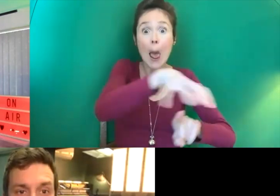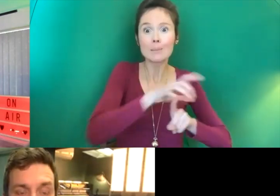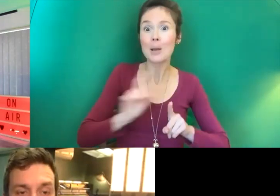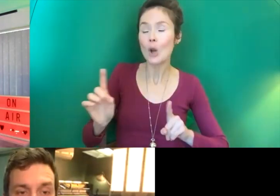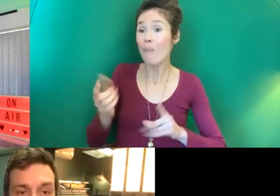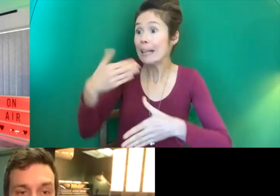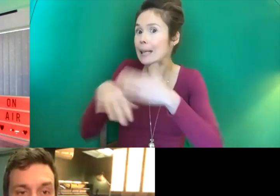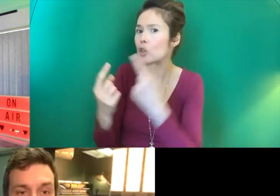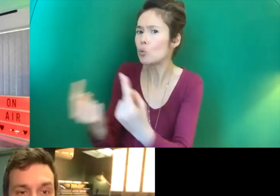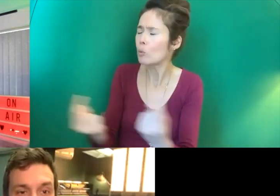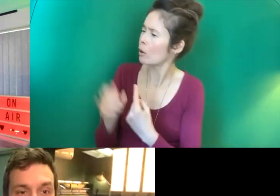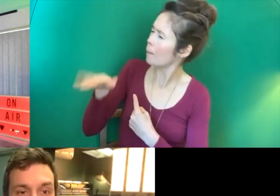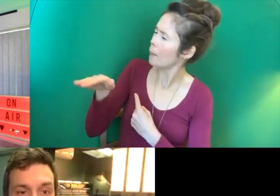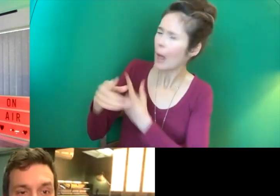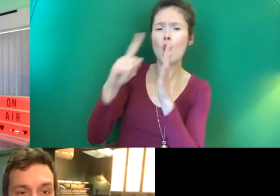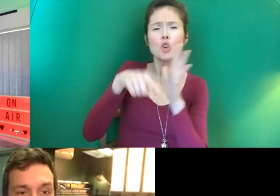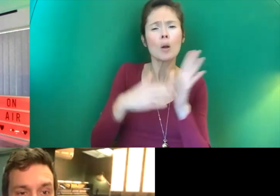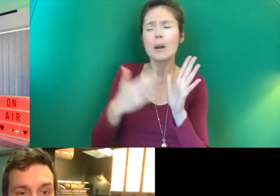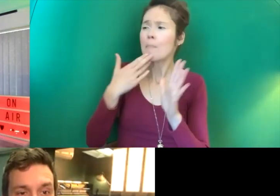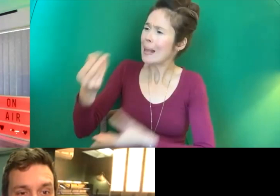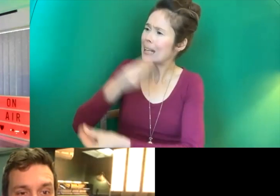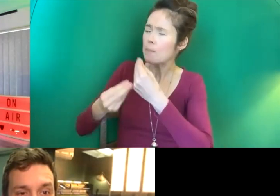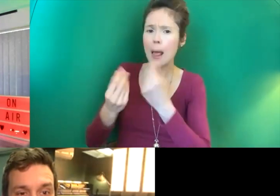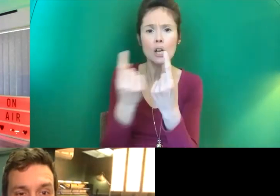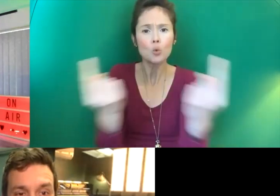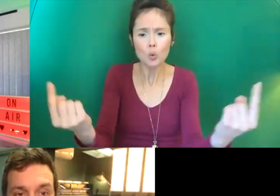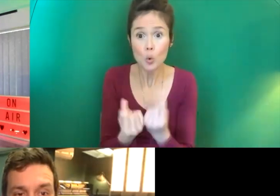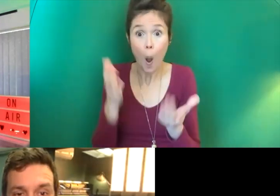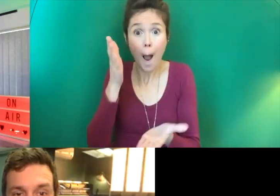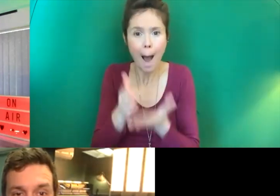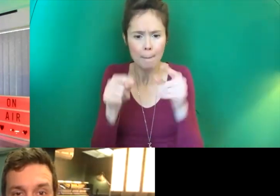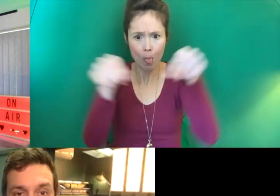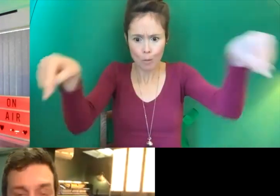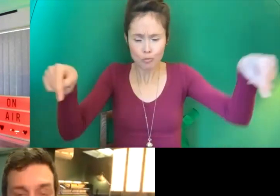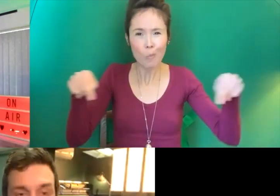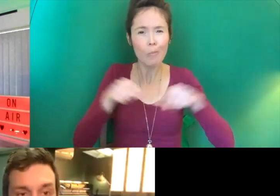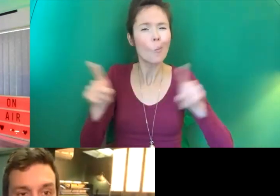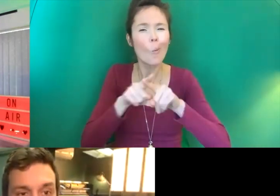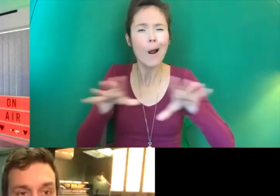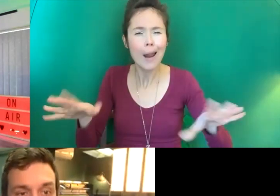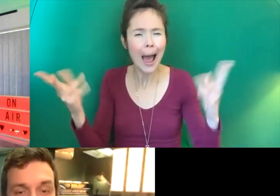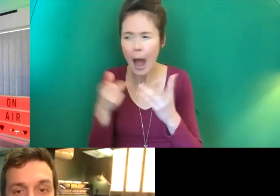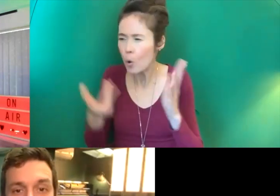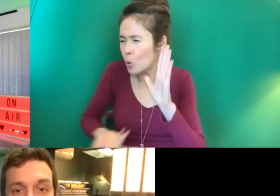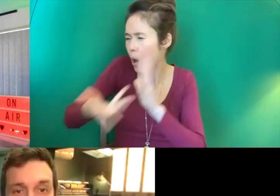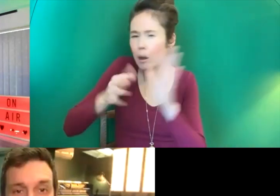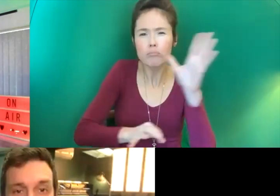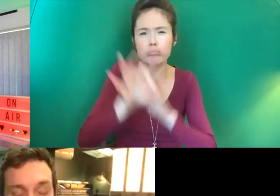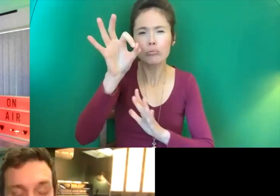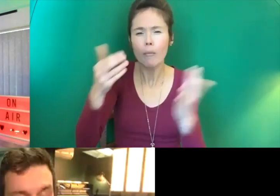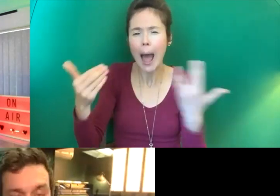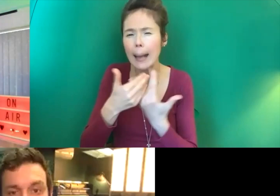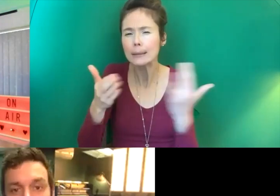about the layout of the studio and maybe some of the features that you've put in there in terms of accessibility, John. Yeah, certainly.